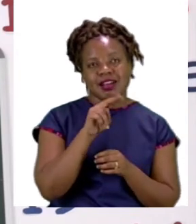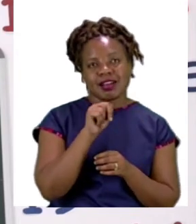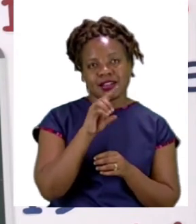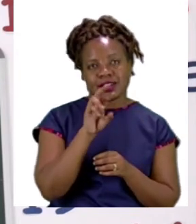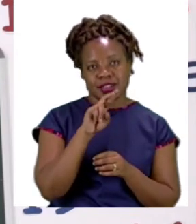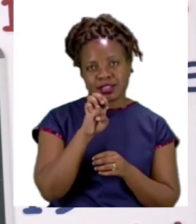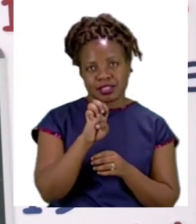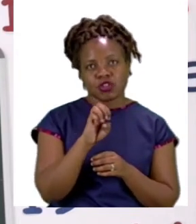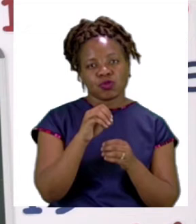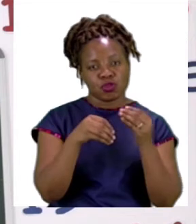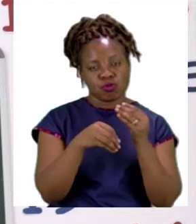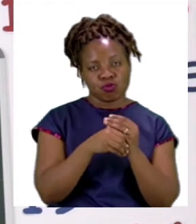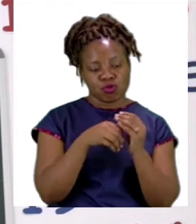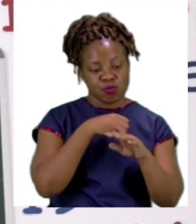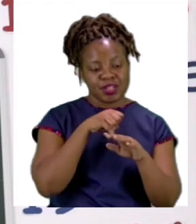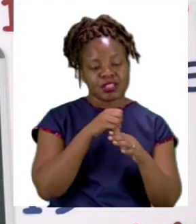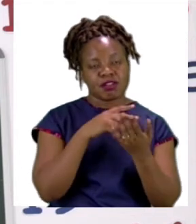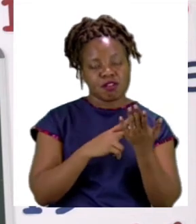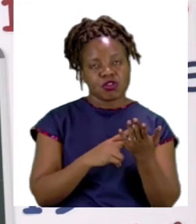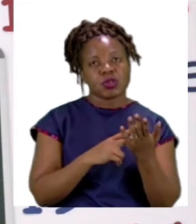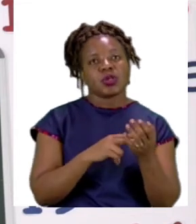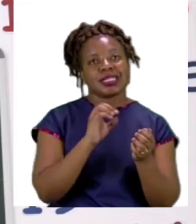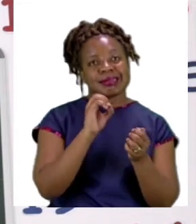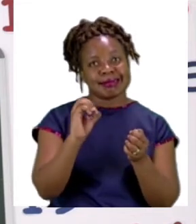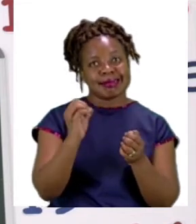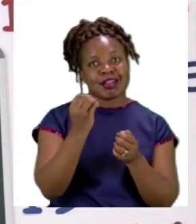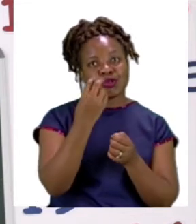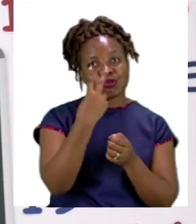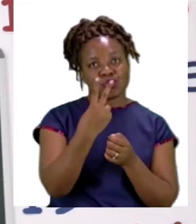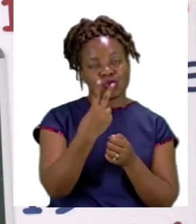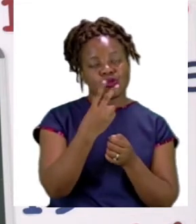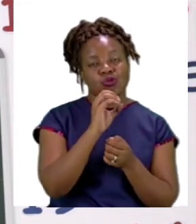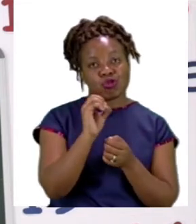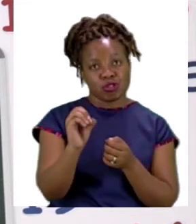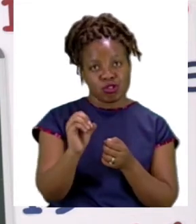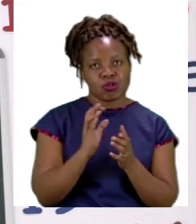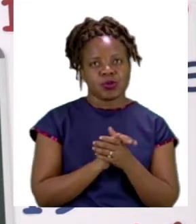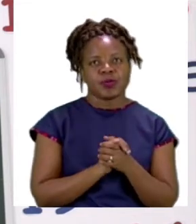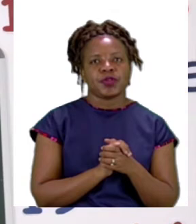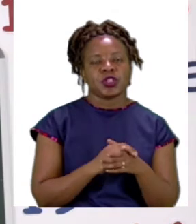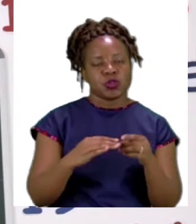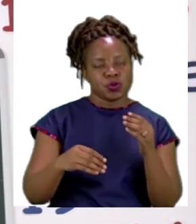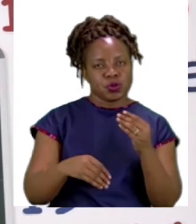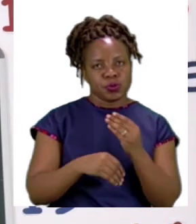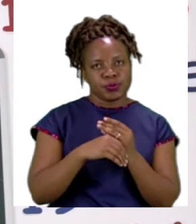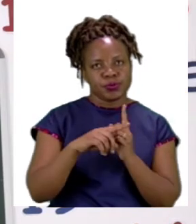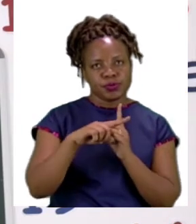400. And then we're going to add, because remember, we want the number to grow. So we